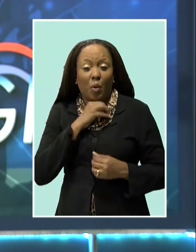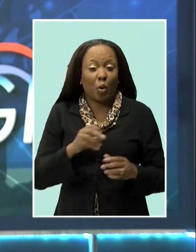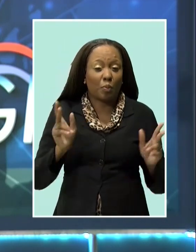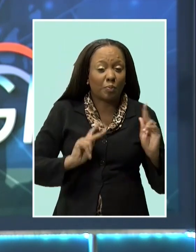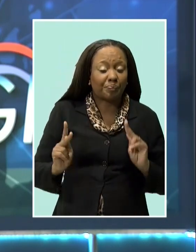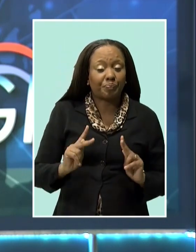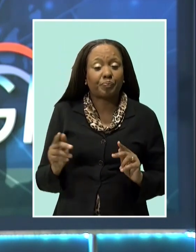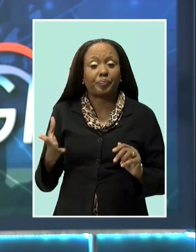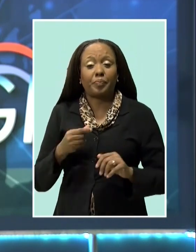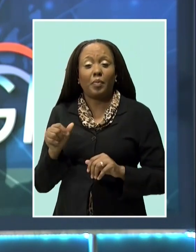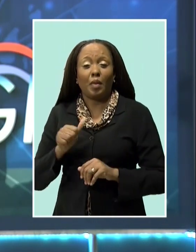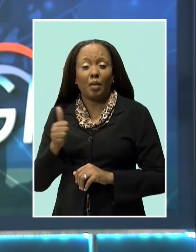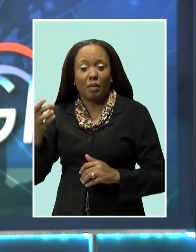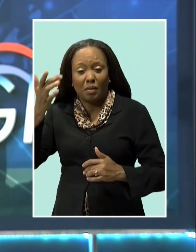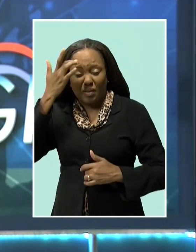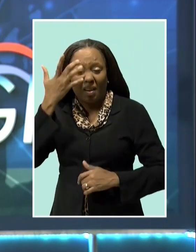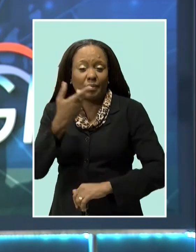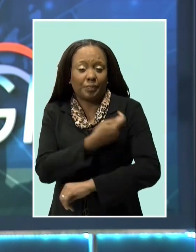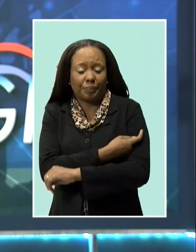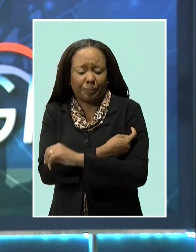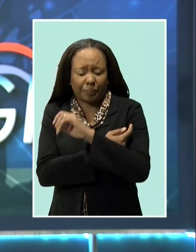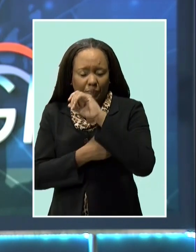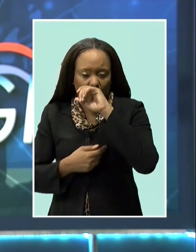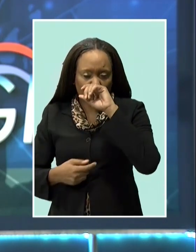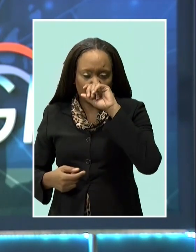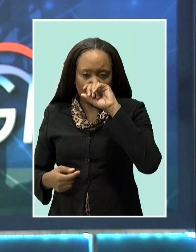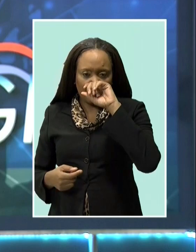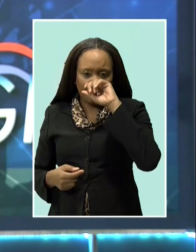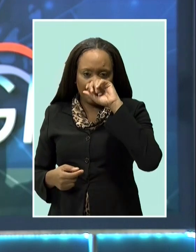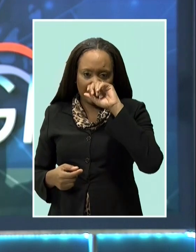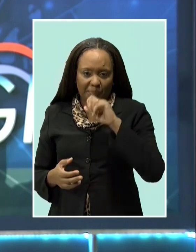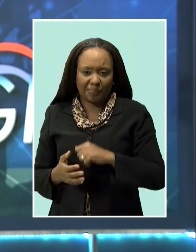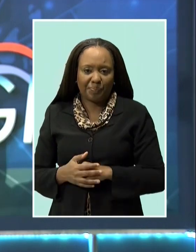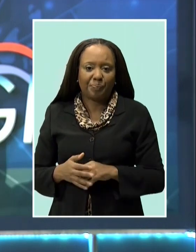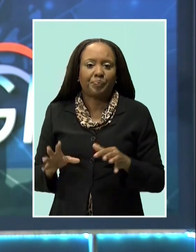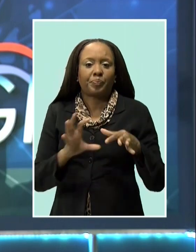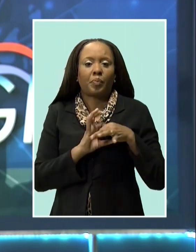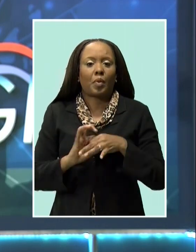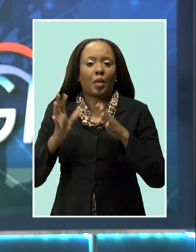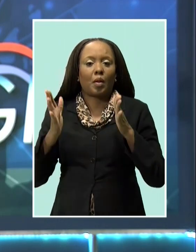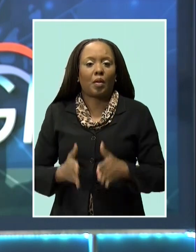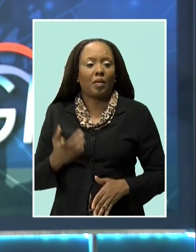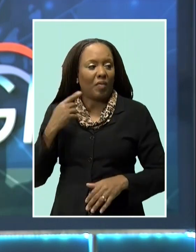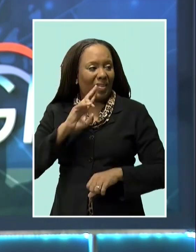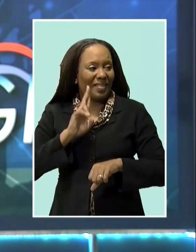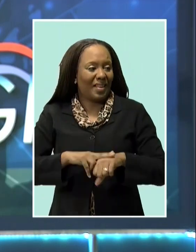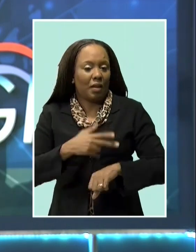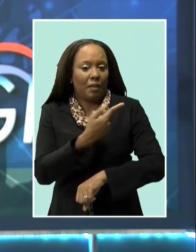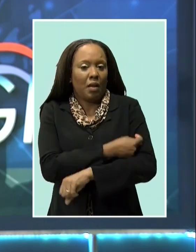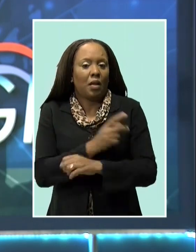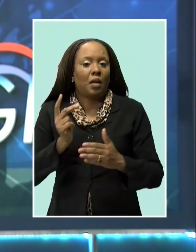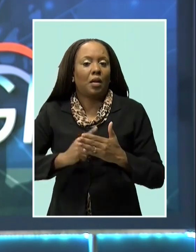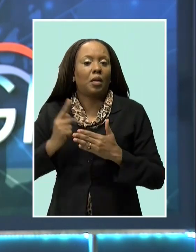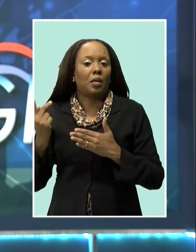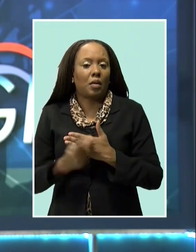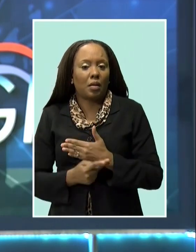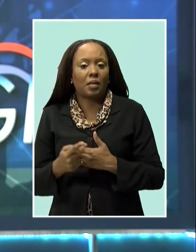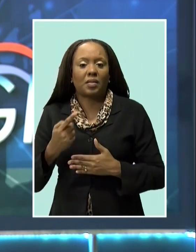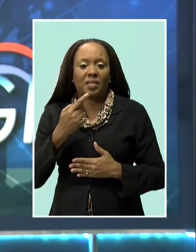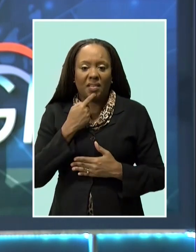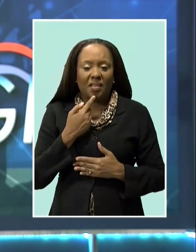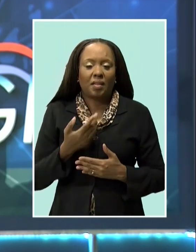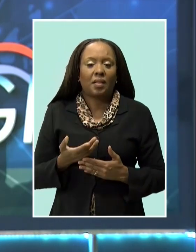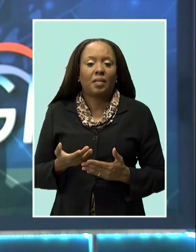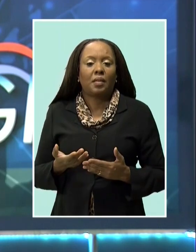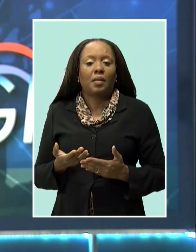chronic non-communicable diseases vaccinated. This from co-coordinator of the national program, Dr. Elizabeth Ferdinand, who also